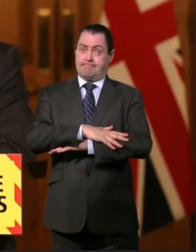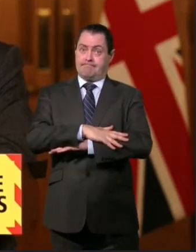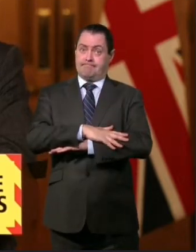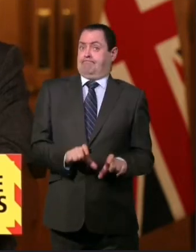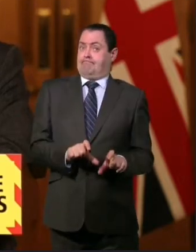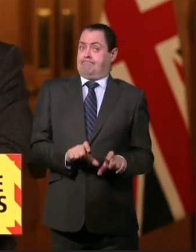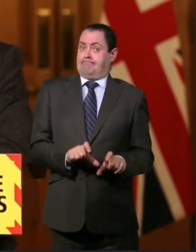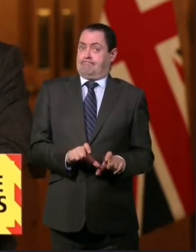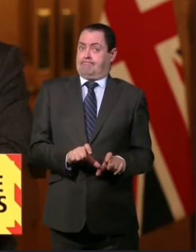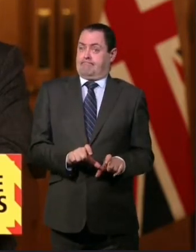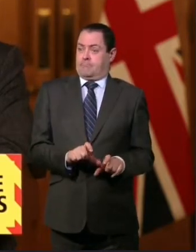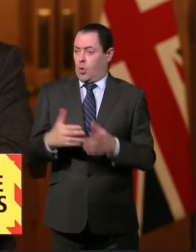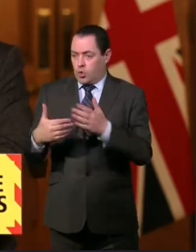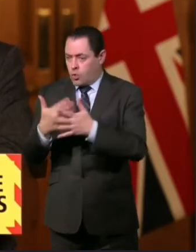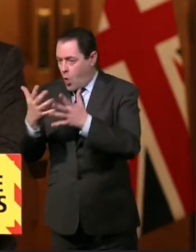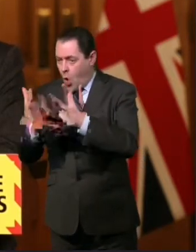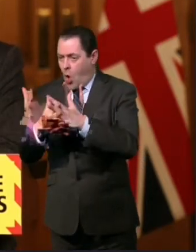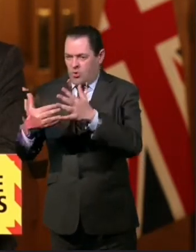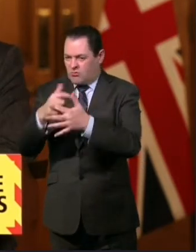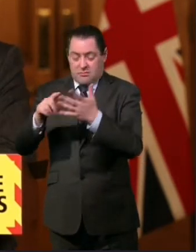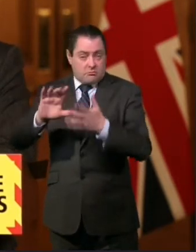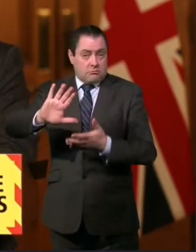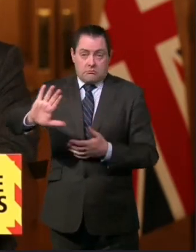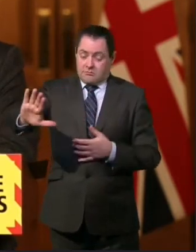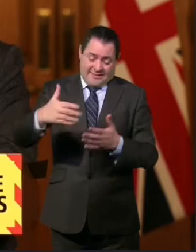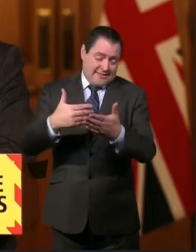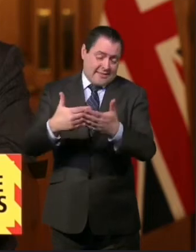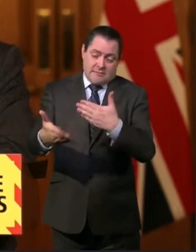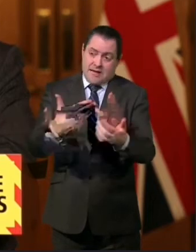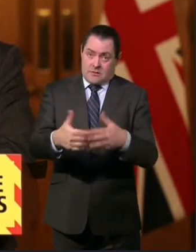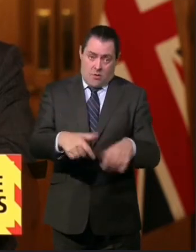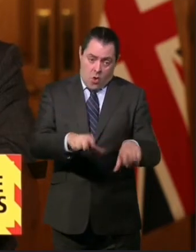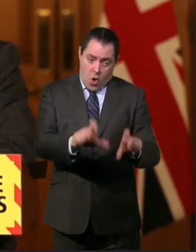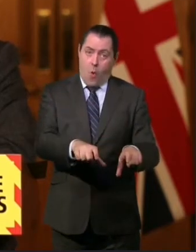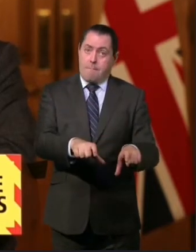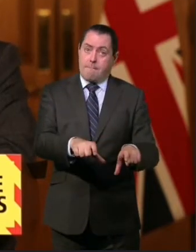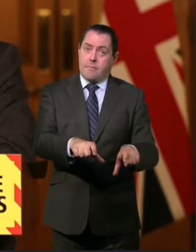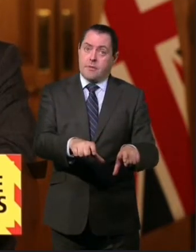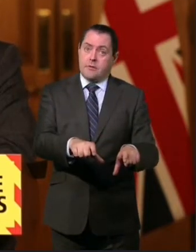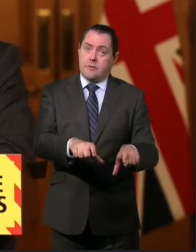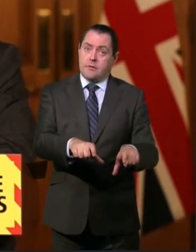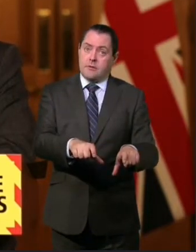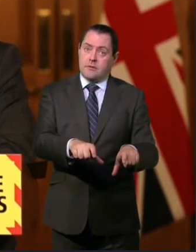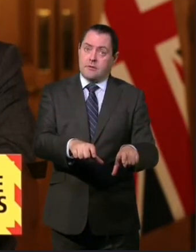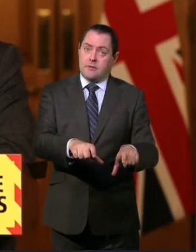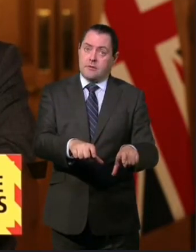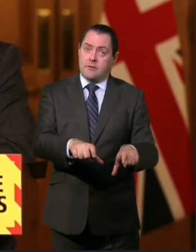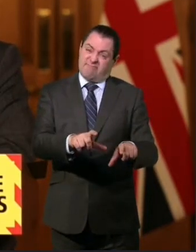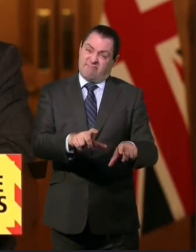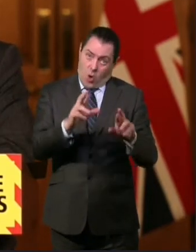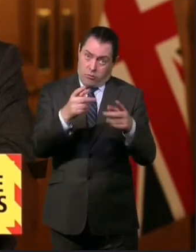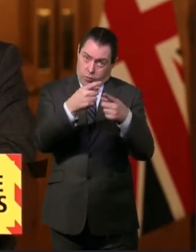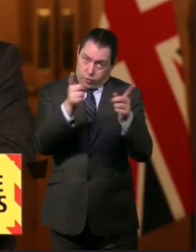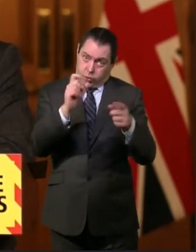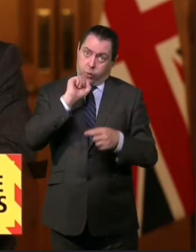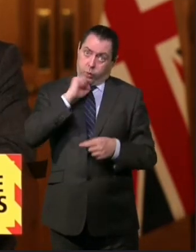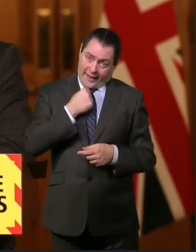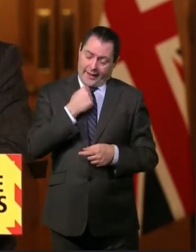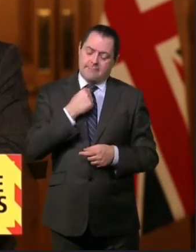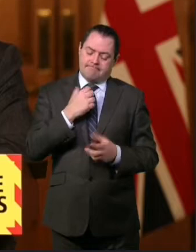government produces is public willingness to comply. And I think we are seeing some signs